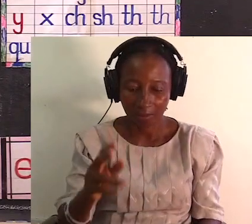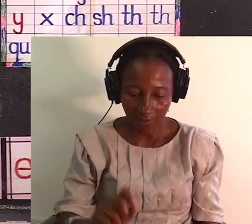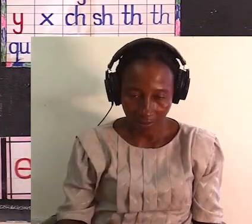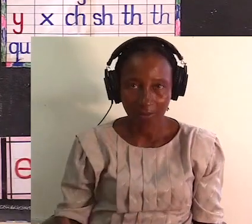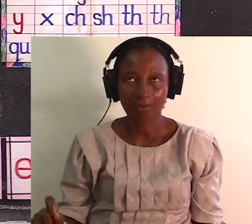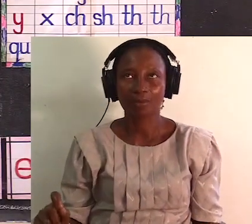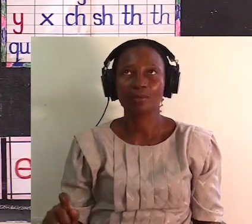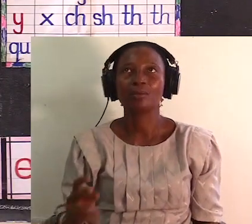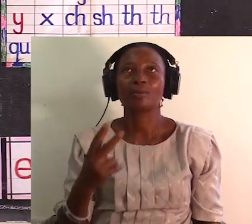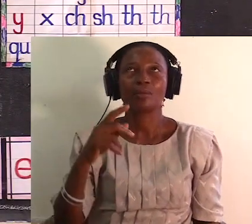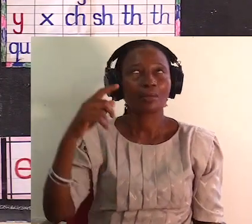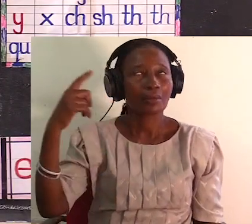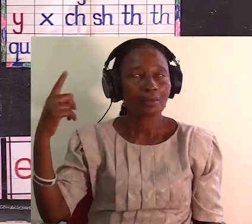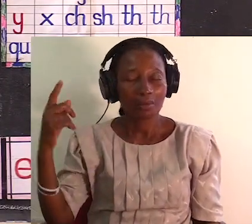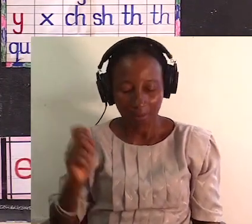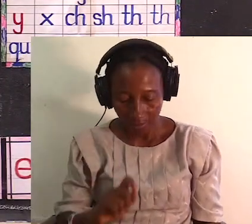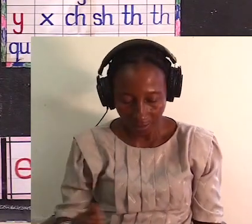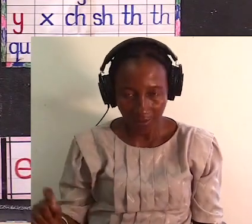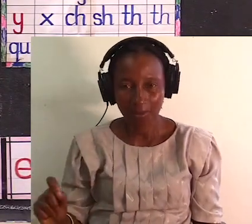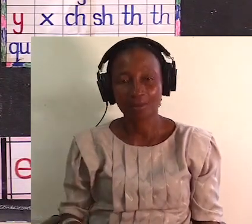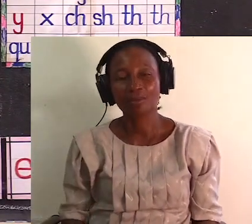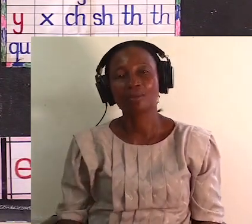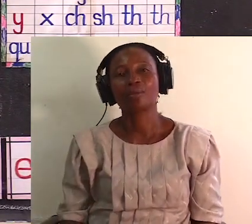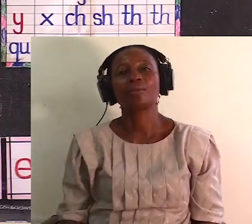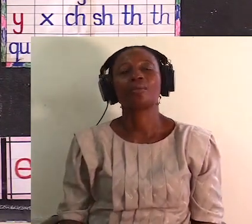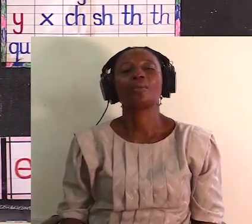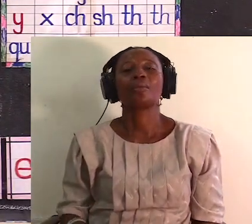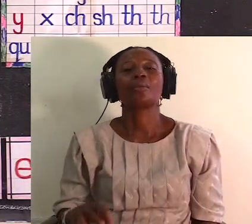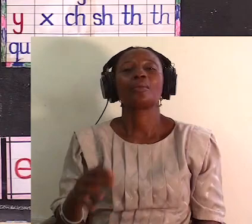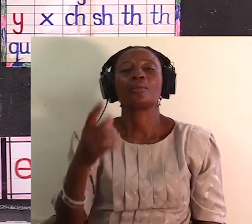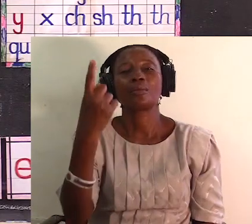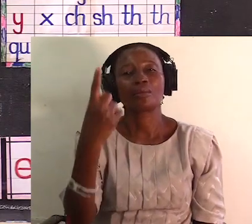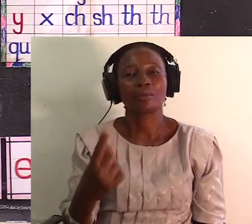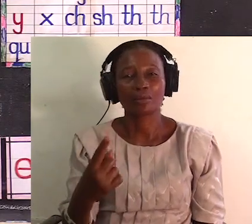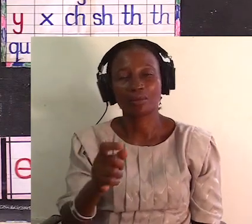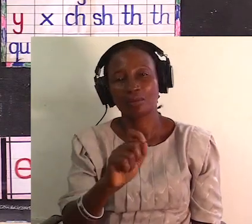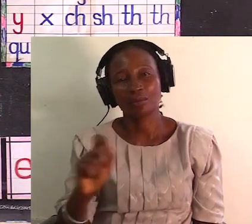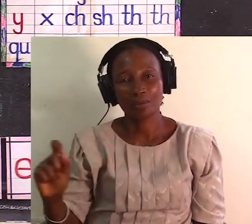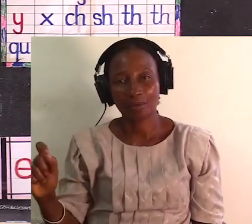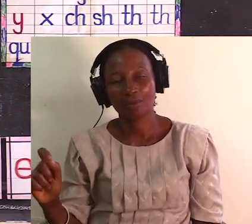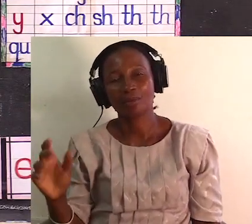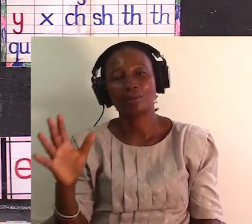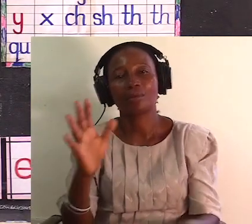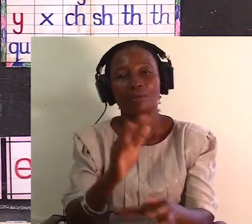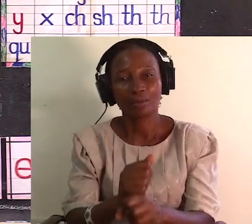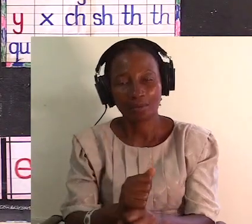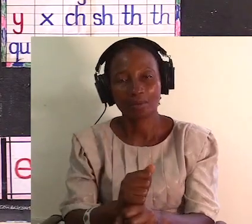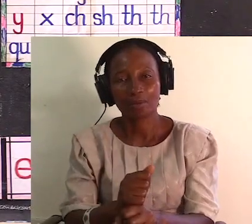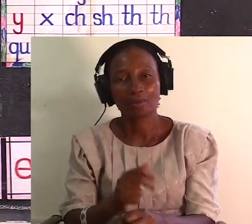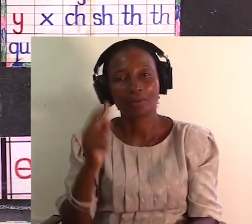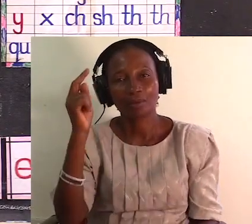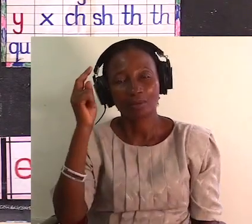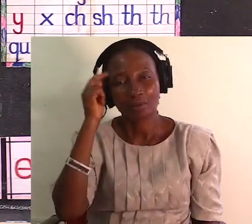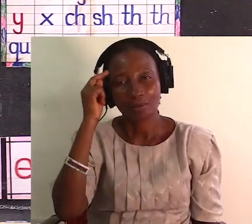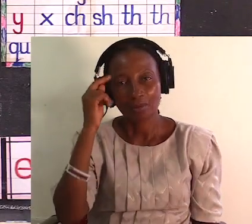formation that will help you to know if you say, when they say fish, you are